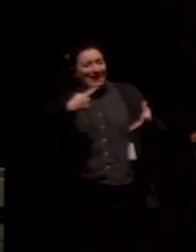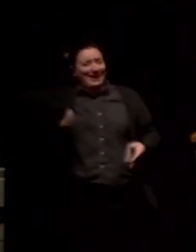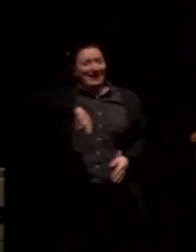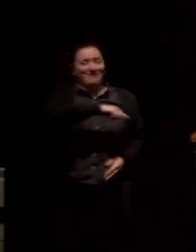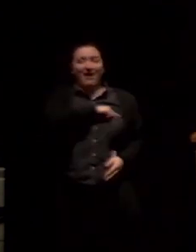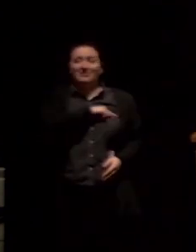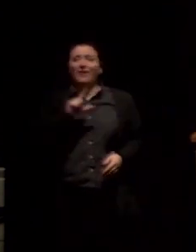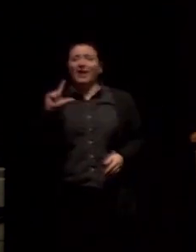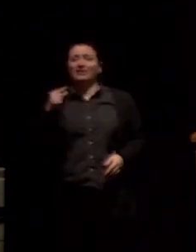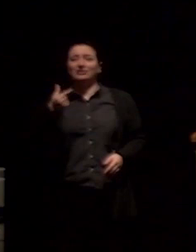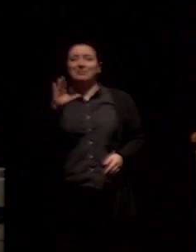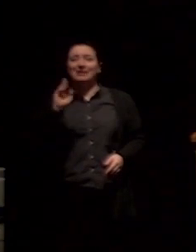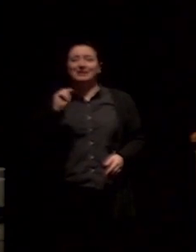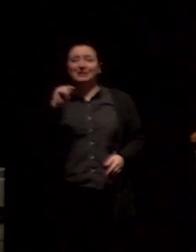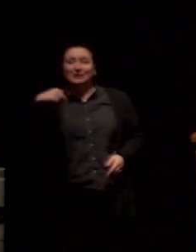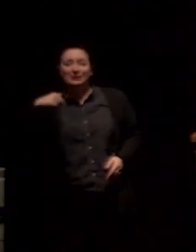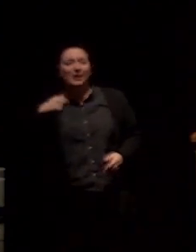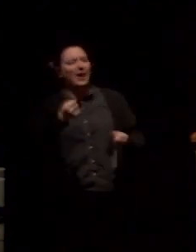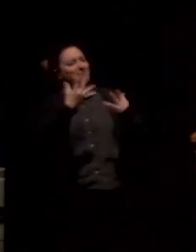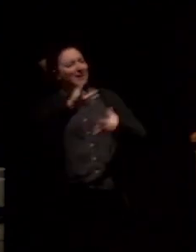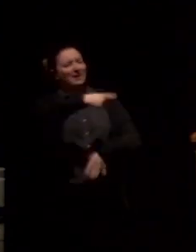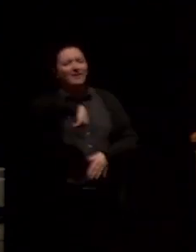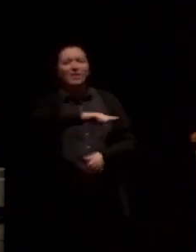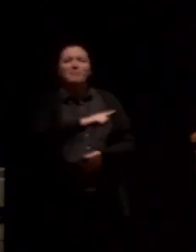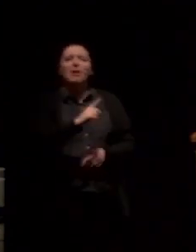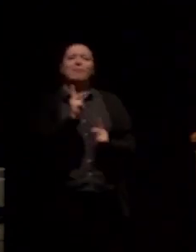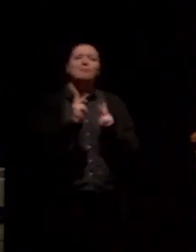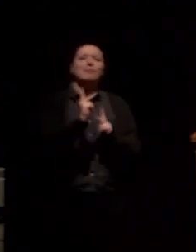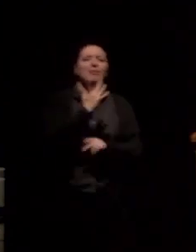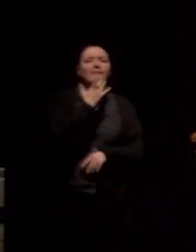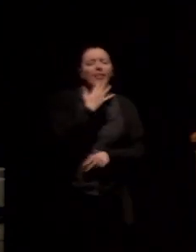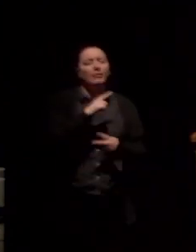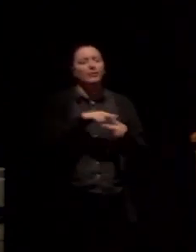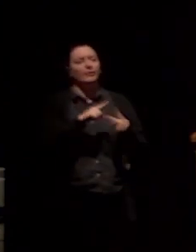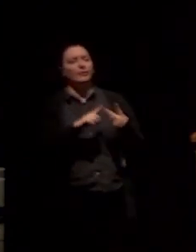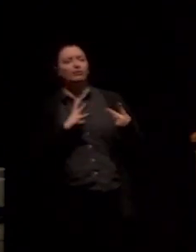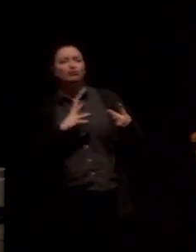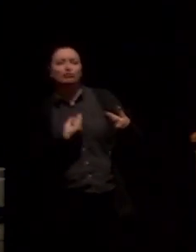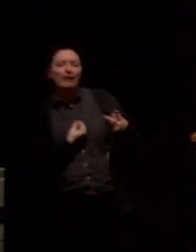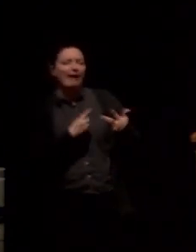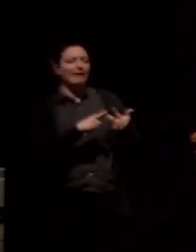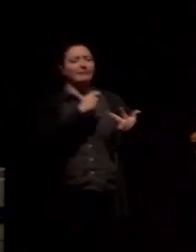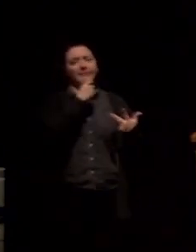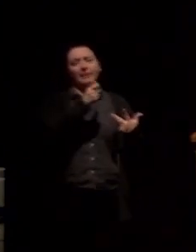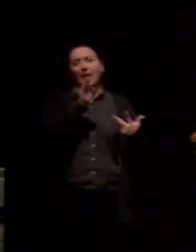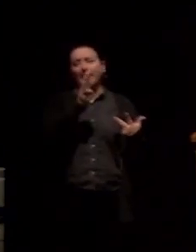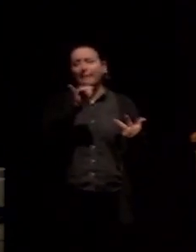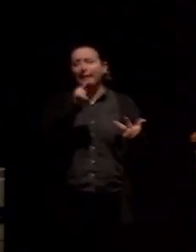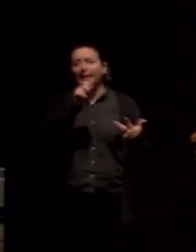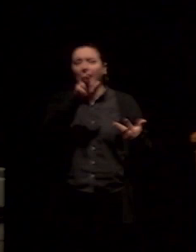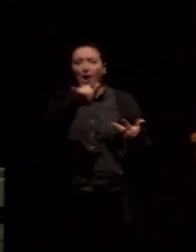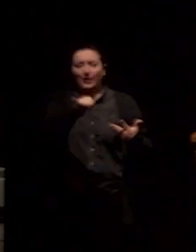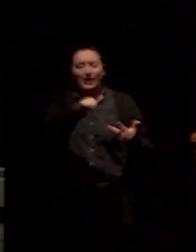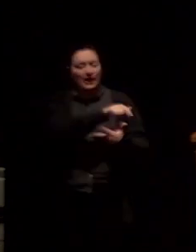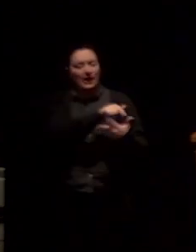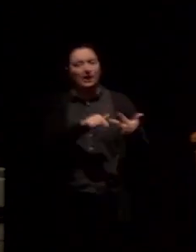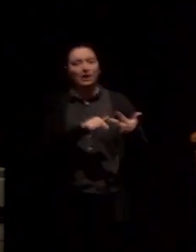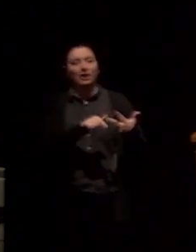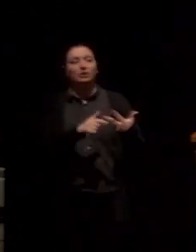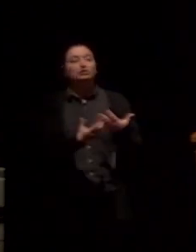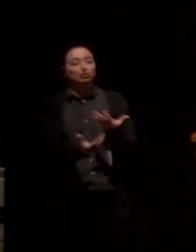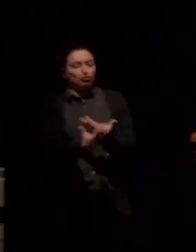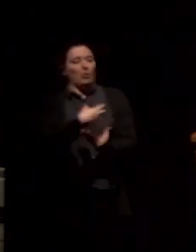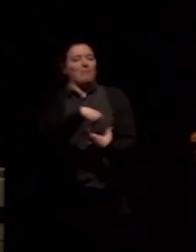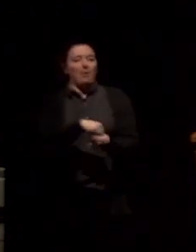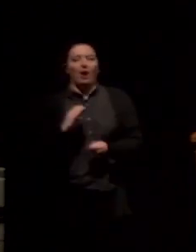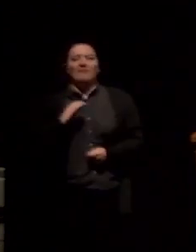are people of color and trans, non-binary. And so part of doing our work is self-care.